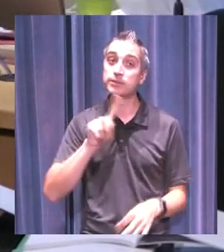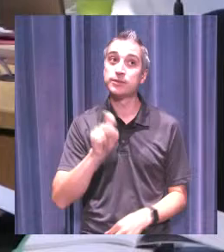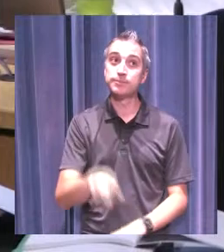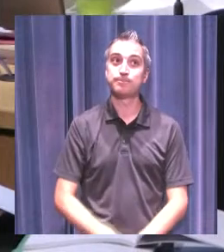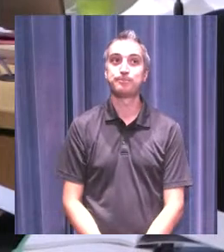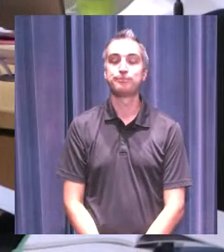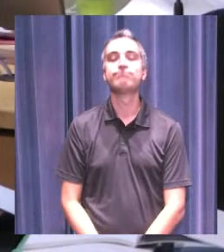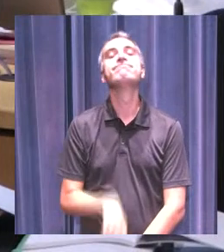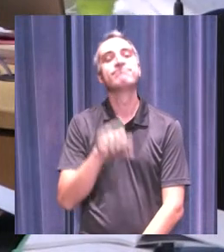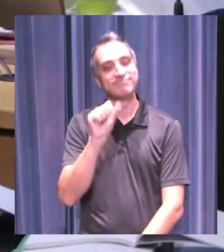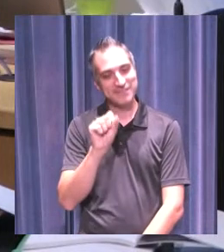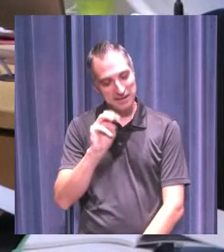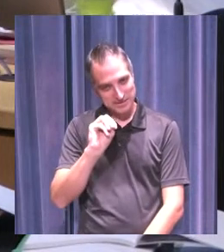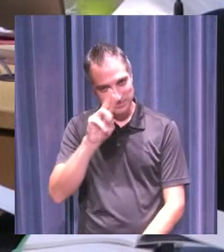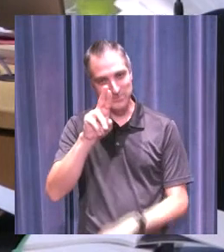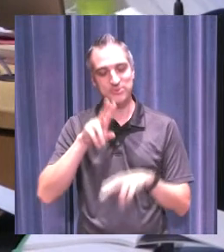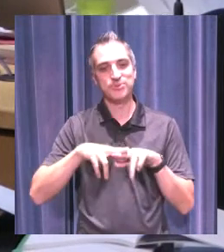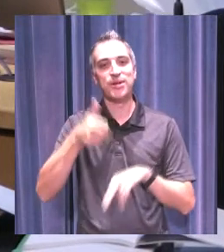Yes, Mr. Chair.